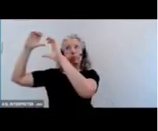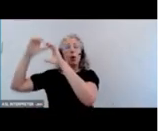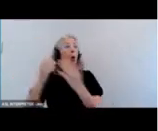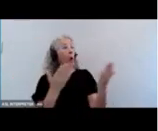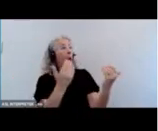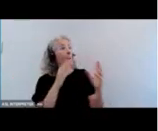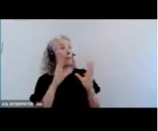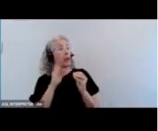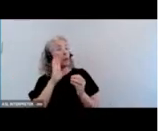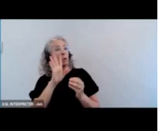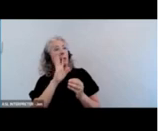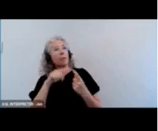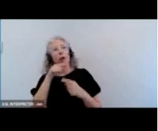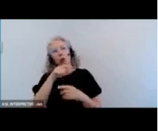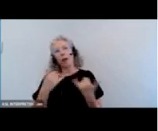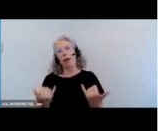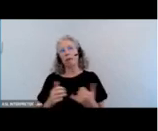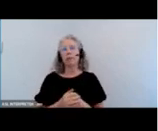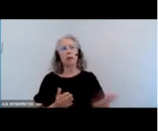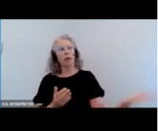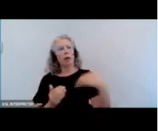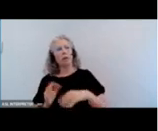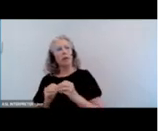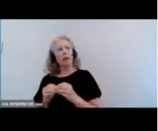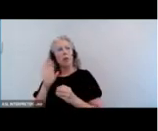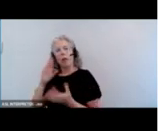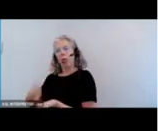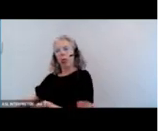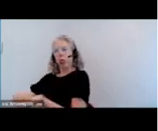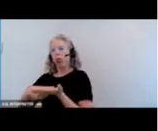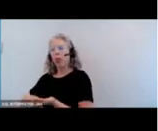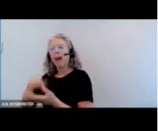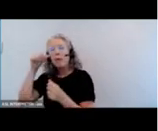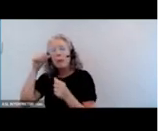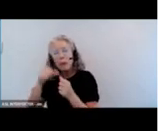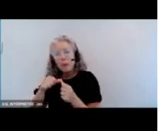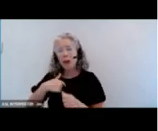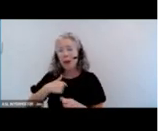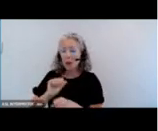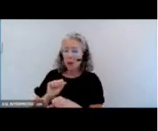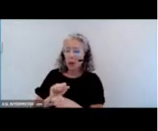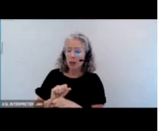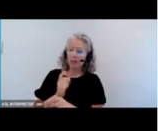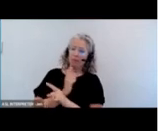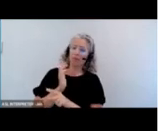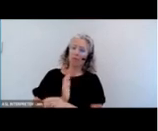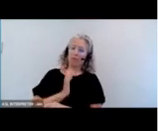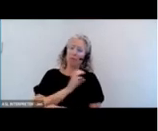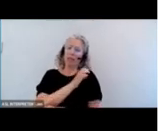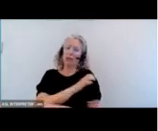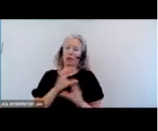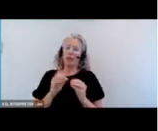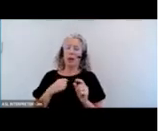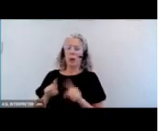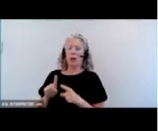meeting where we're going to talk about you now. I remember being, when I worked in the conventional clinical system, at a meeting